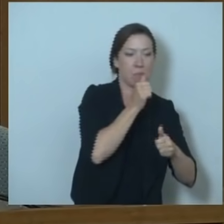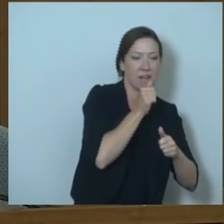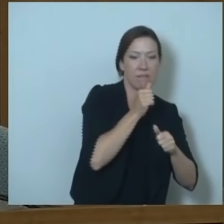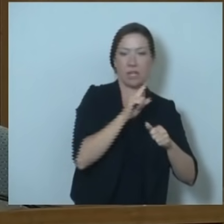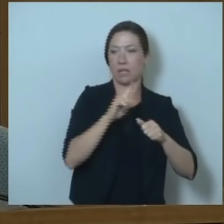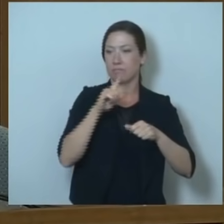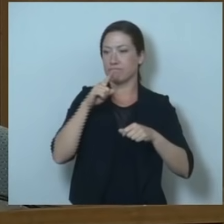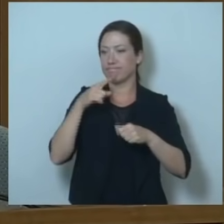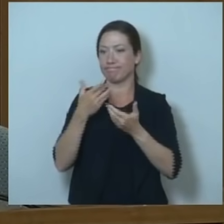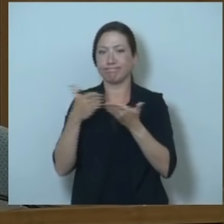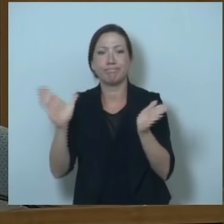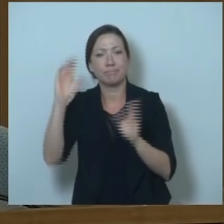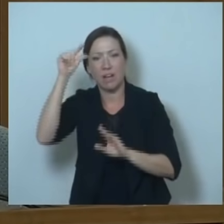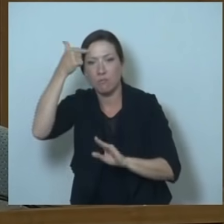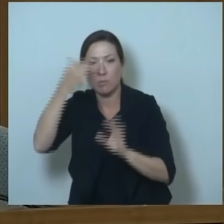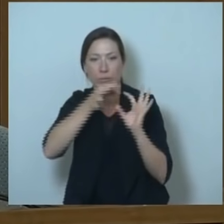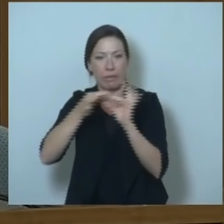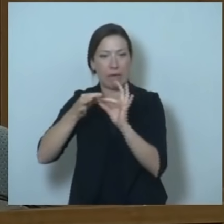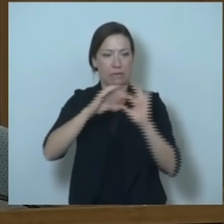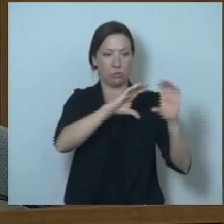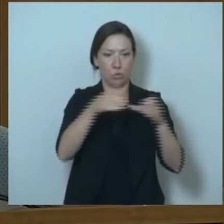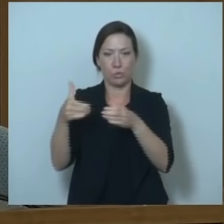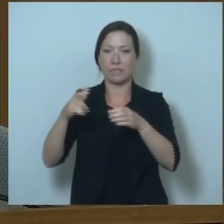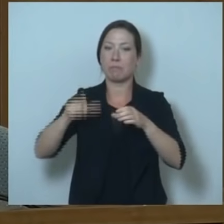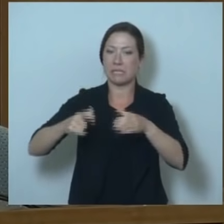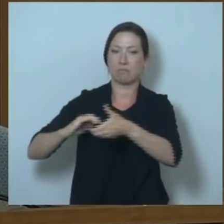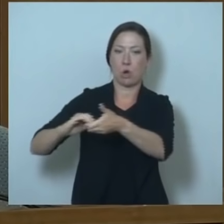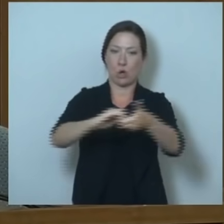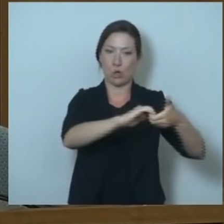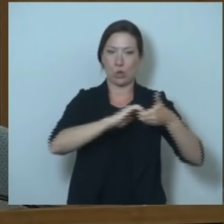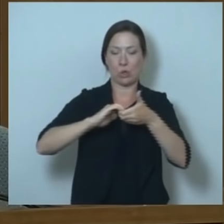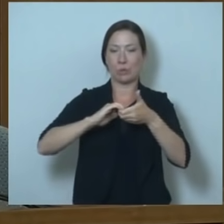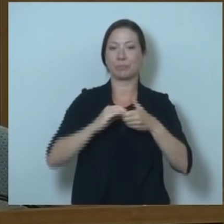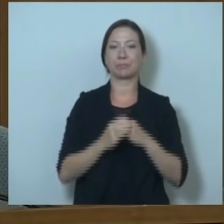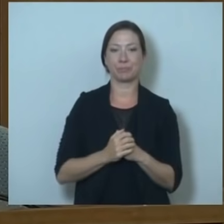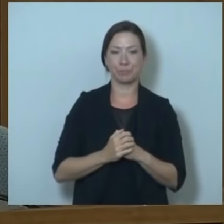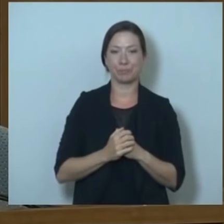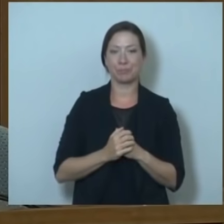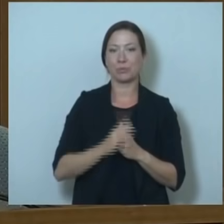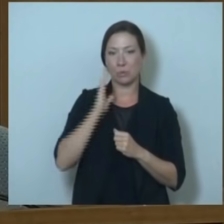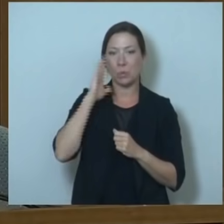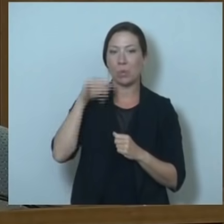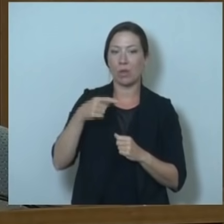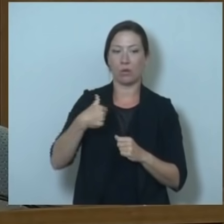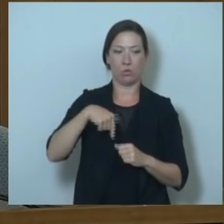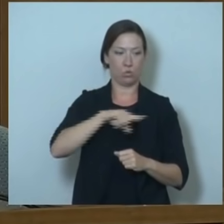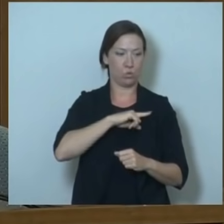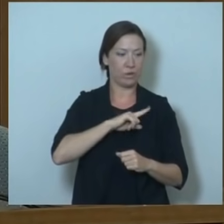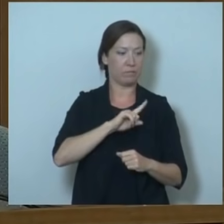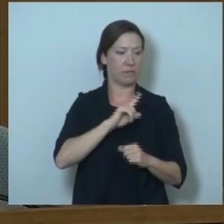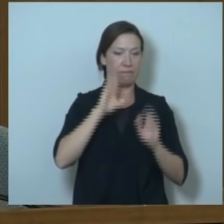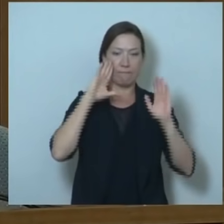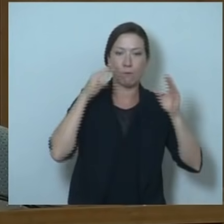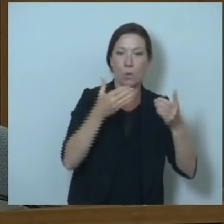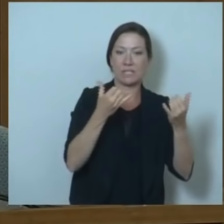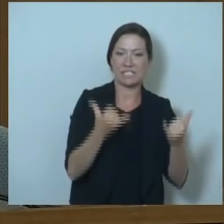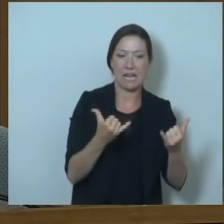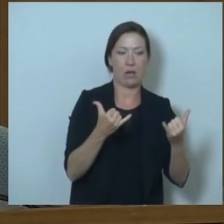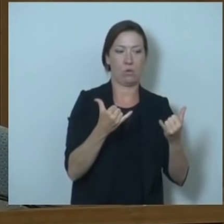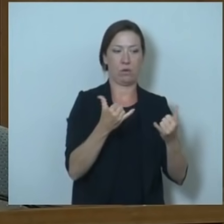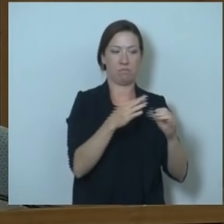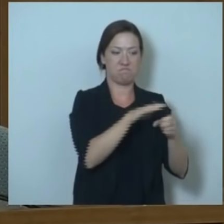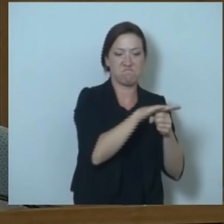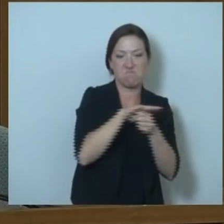we've been focusing on long-term care centers, on congregate sites, essential workers, grocery stores, child care